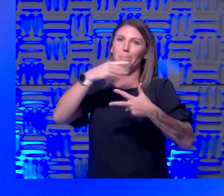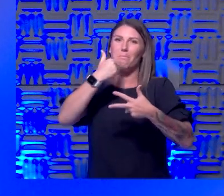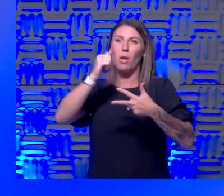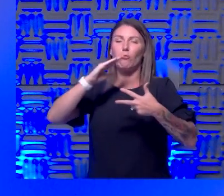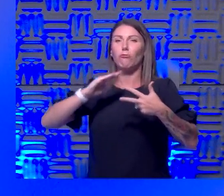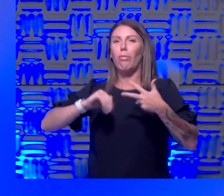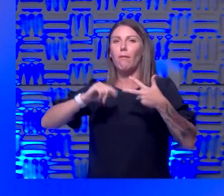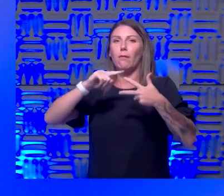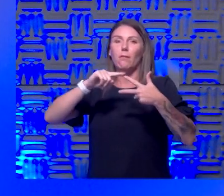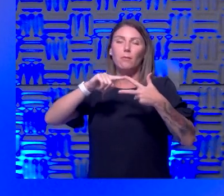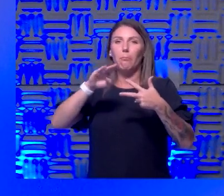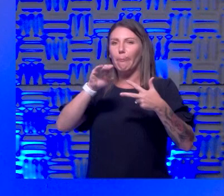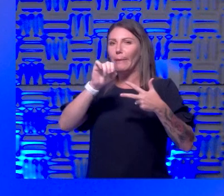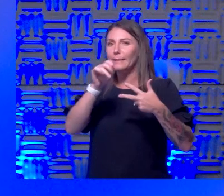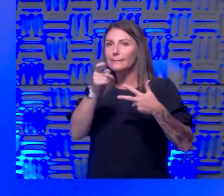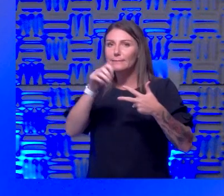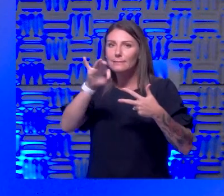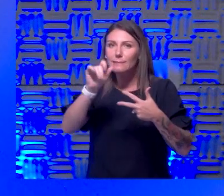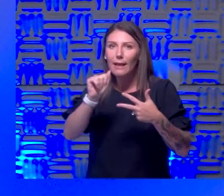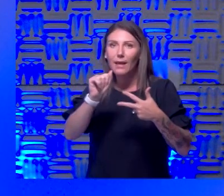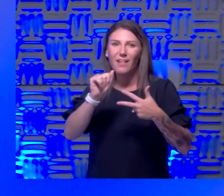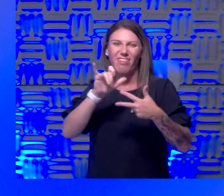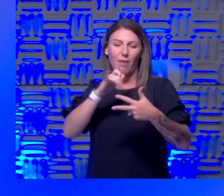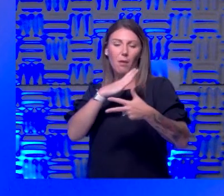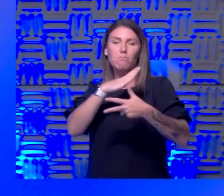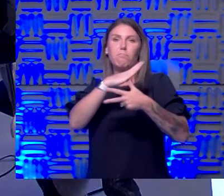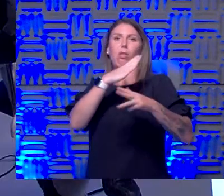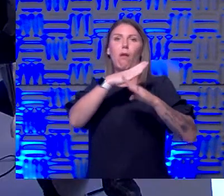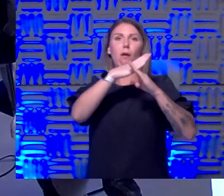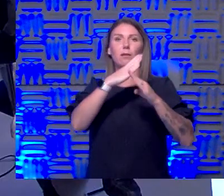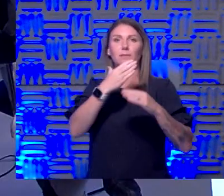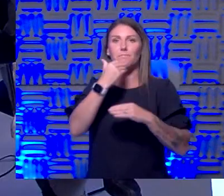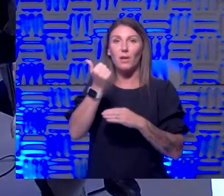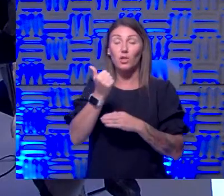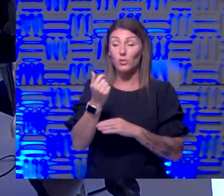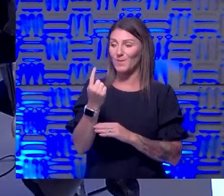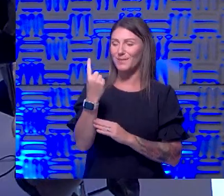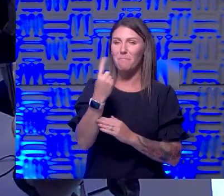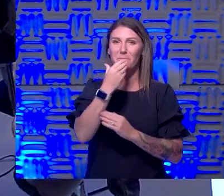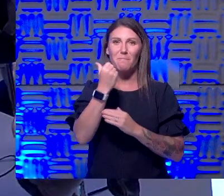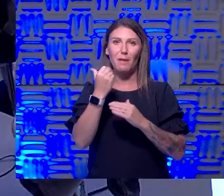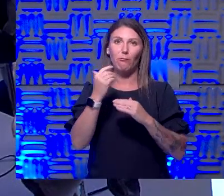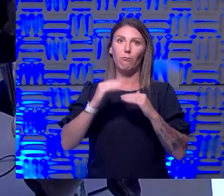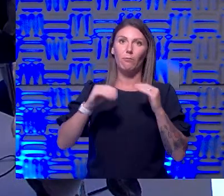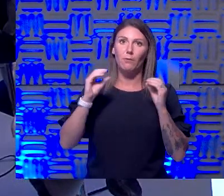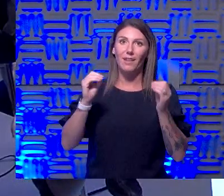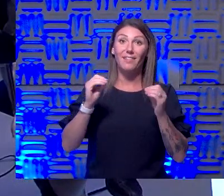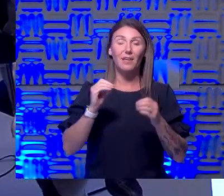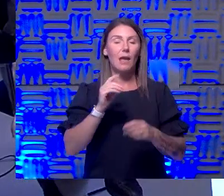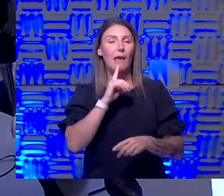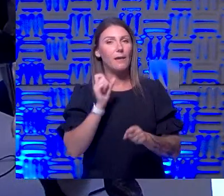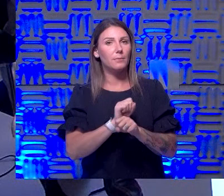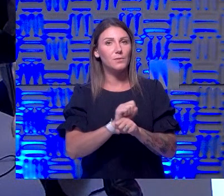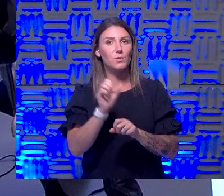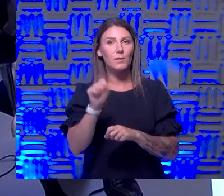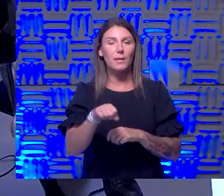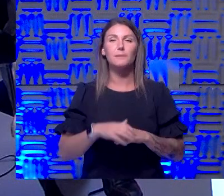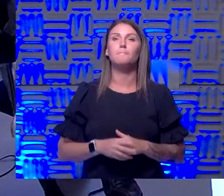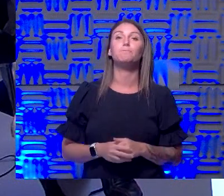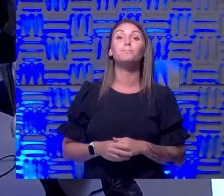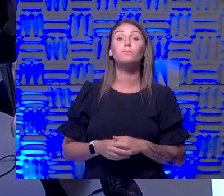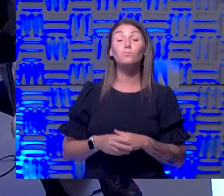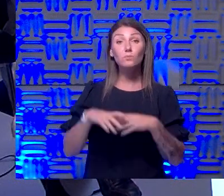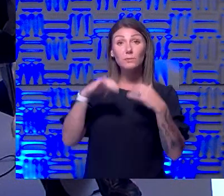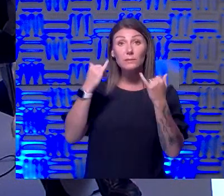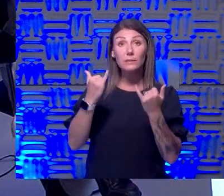for blocking as a barrier to your droplets. Something is better than nothing. Yes, absolutely. All right, so we want to check